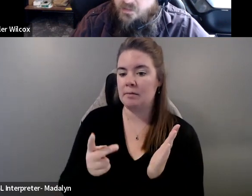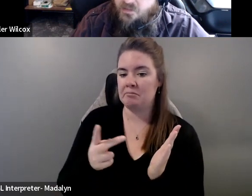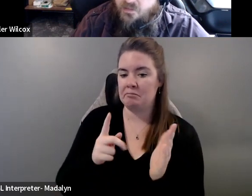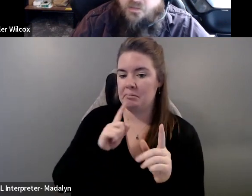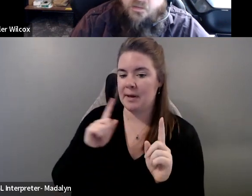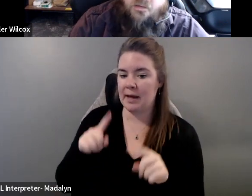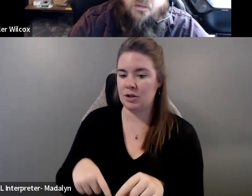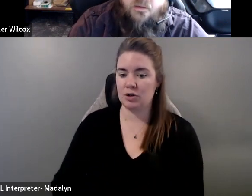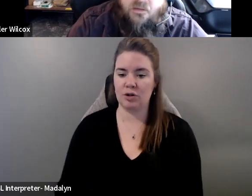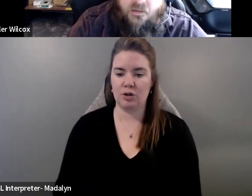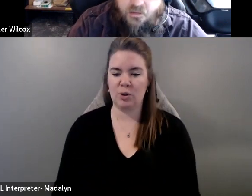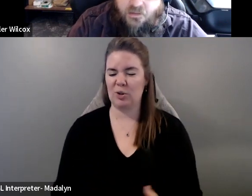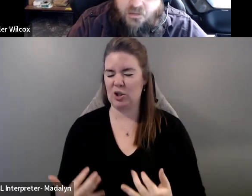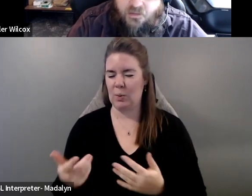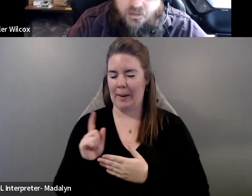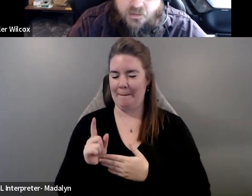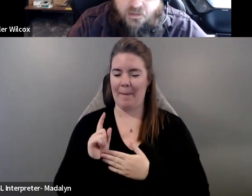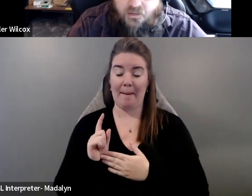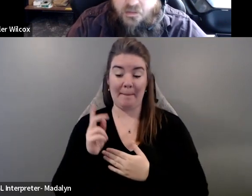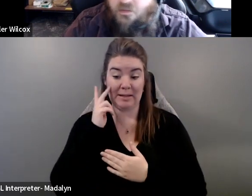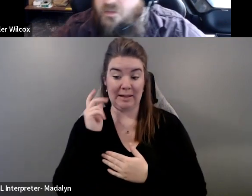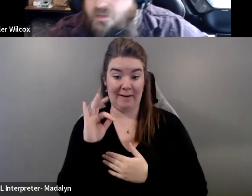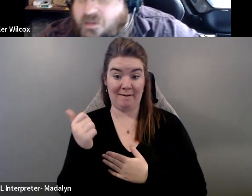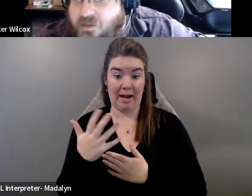So we'll give it just a moment, see if anything pops up.